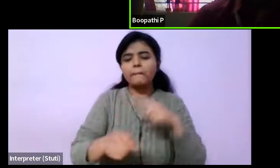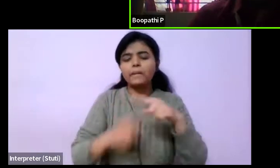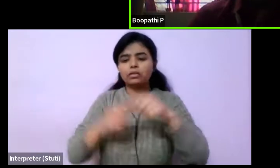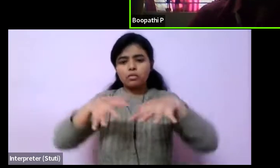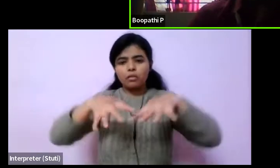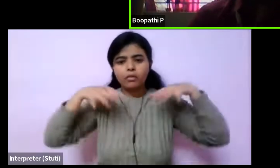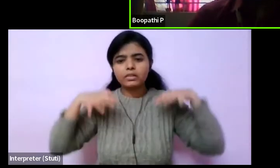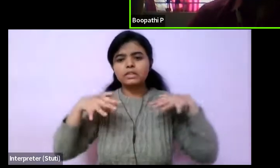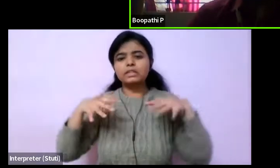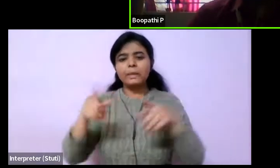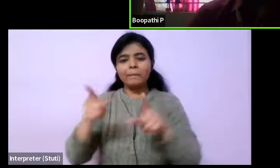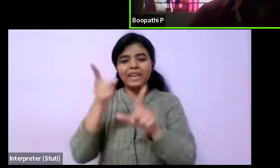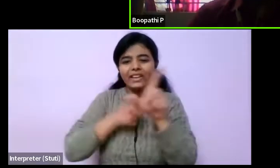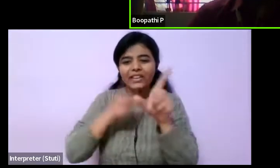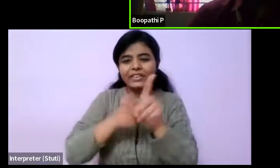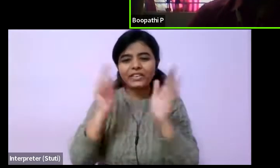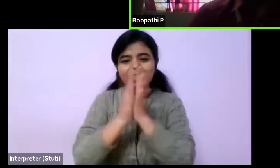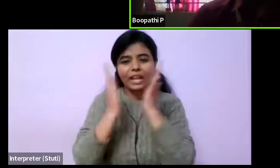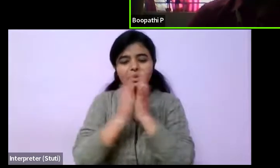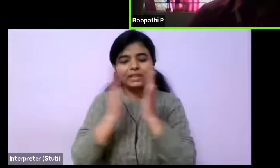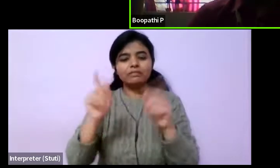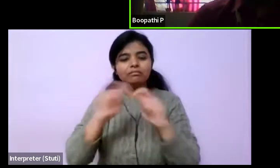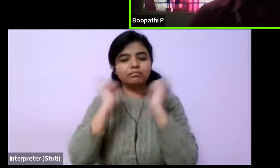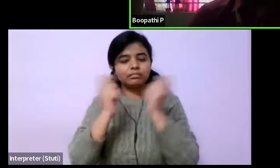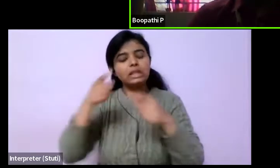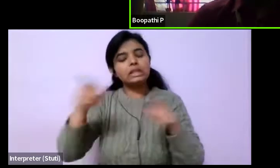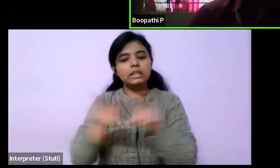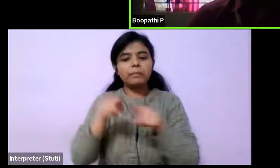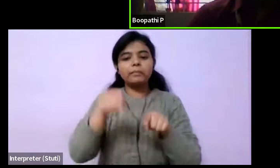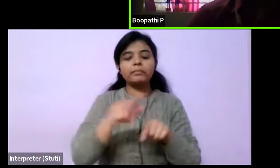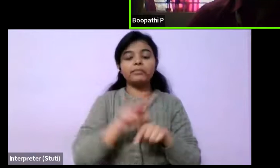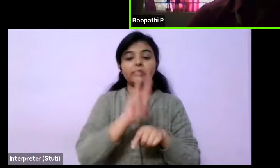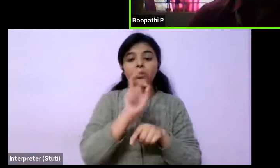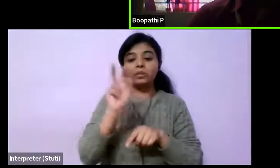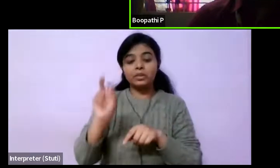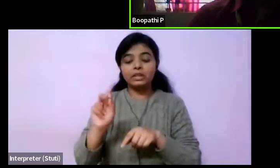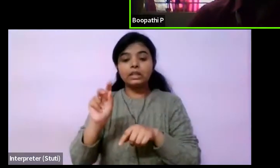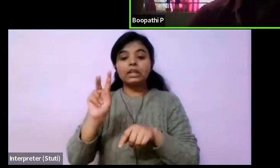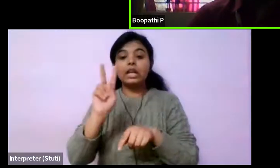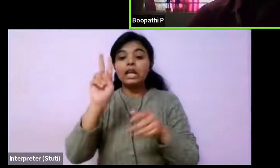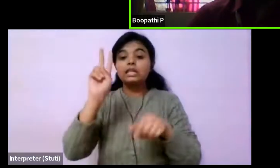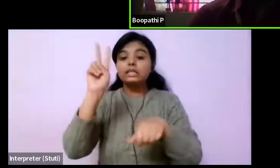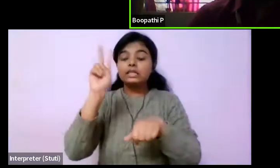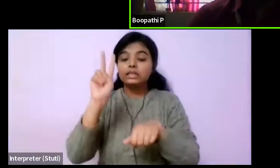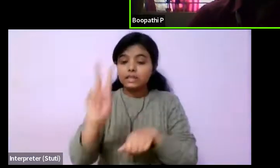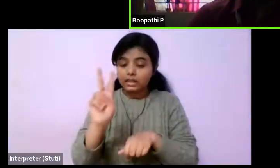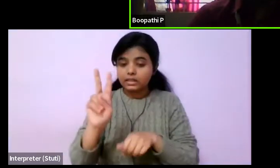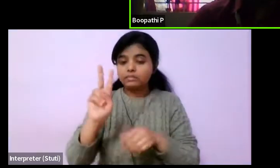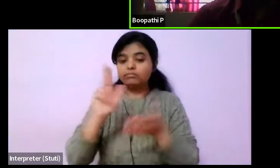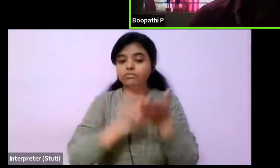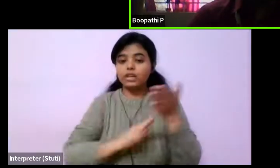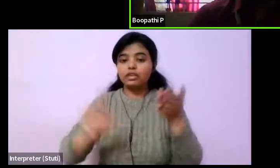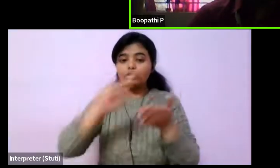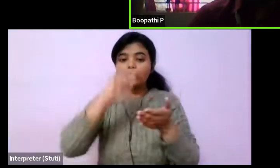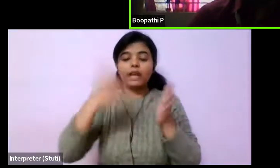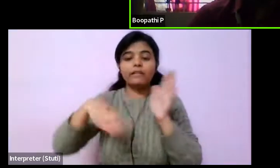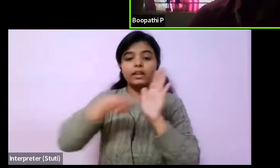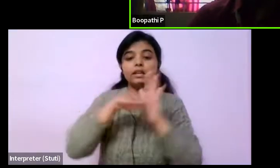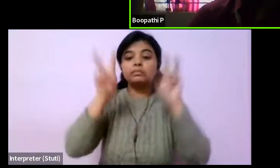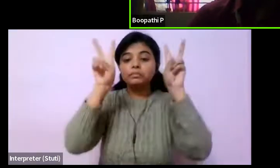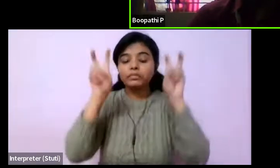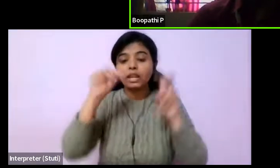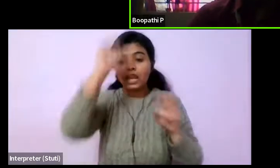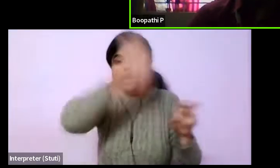annual day celebration. Second, in 2020, they continued the second national level conference they organized titled "Blind in